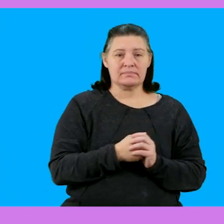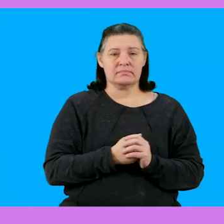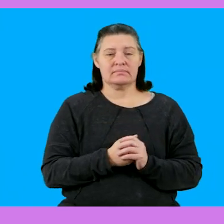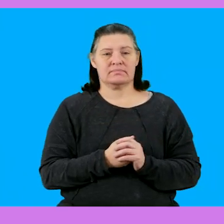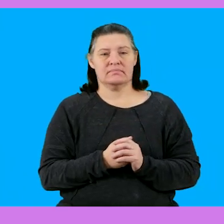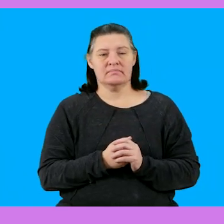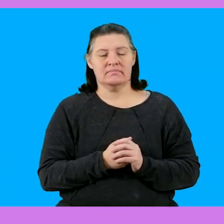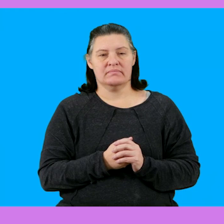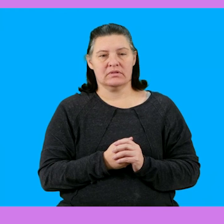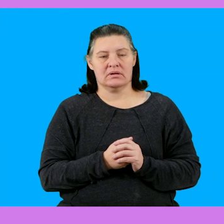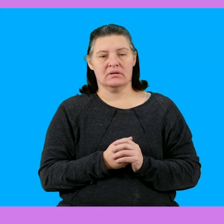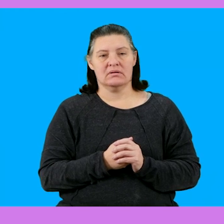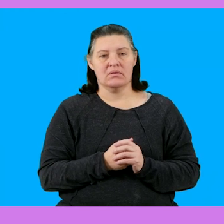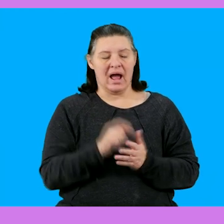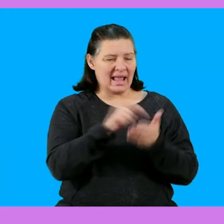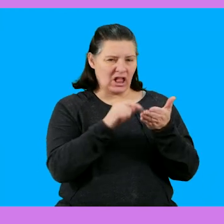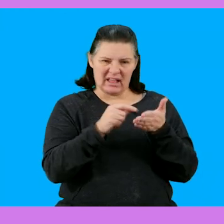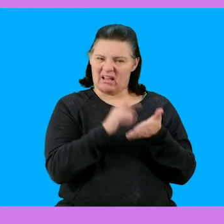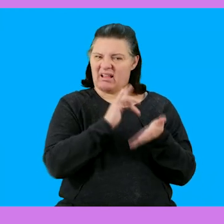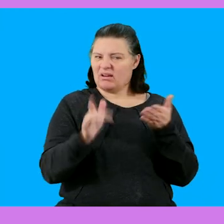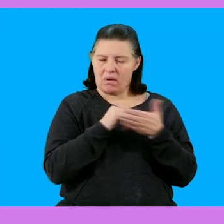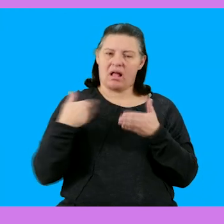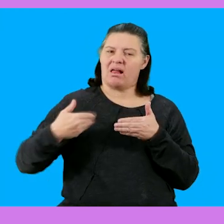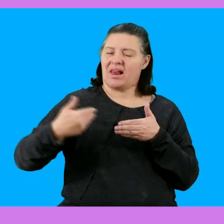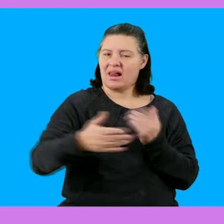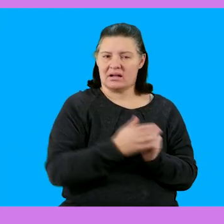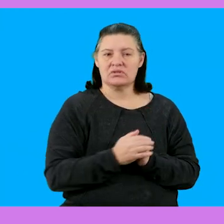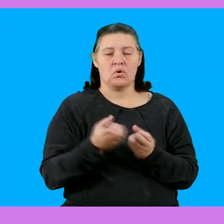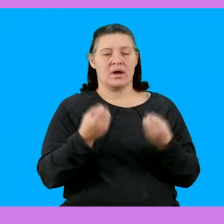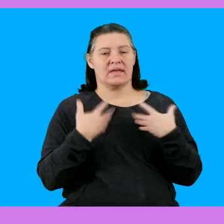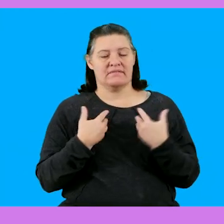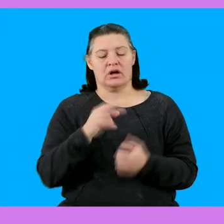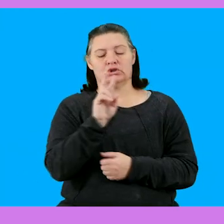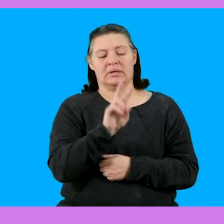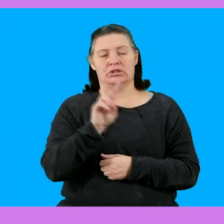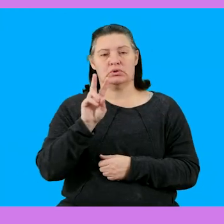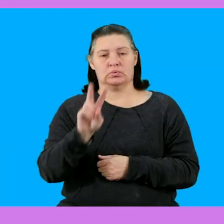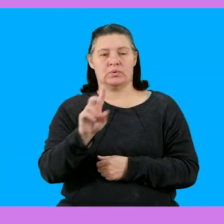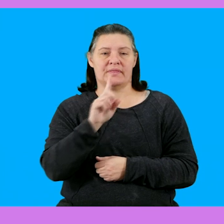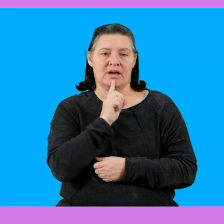nice thing is you don't even have to clear your screen. You can do this continuously. So that will give us